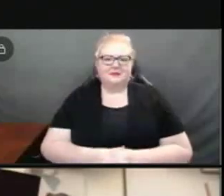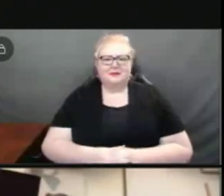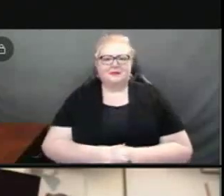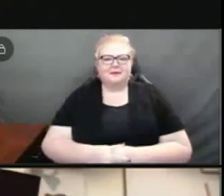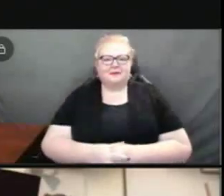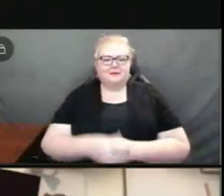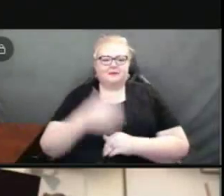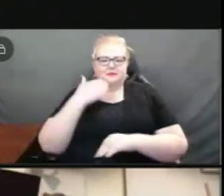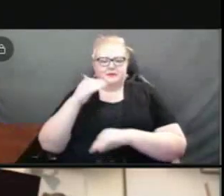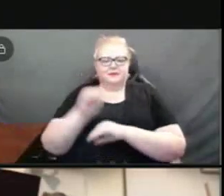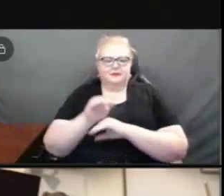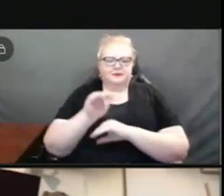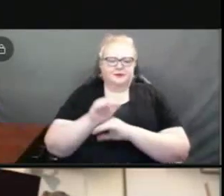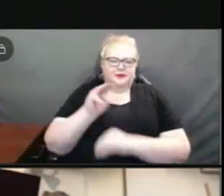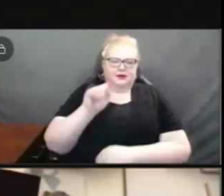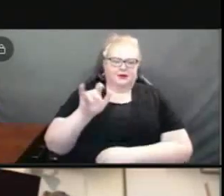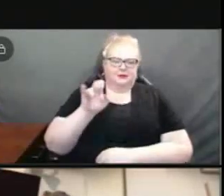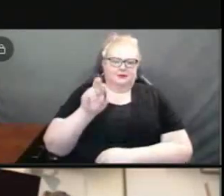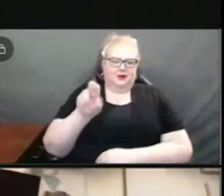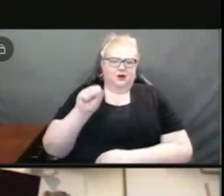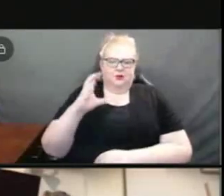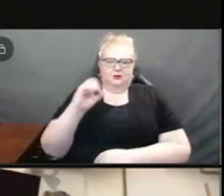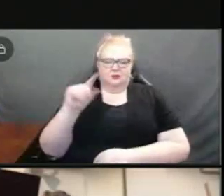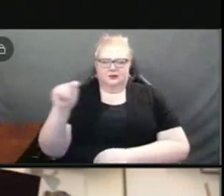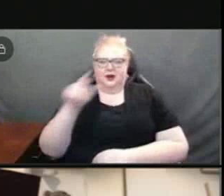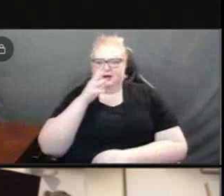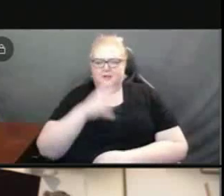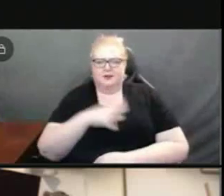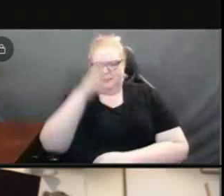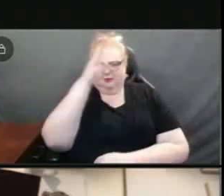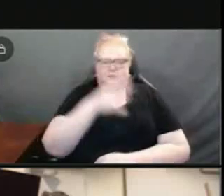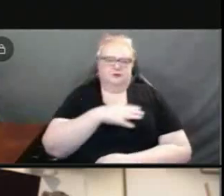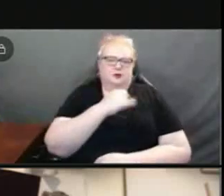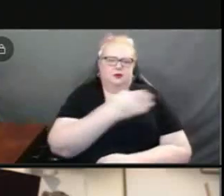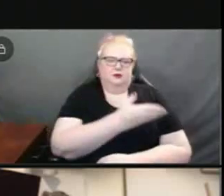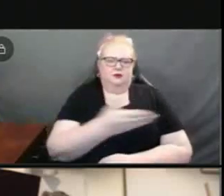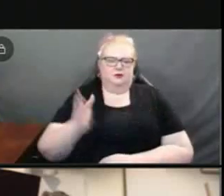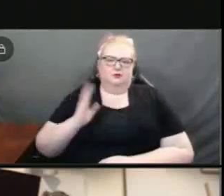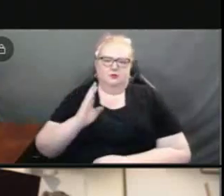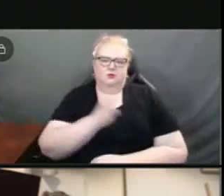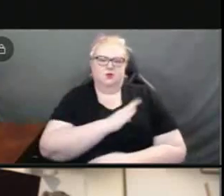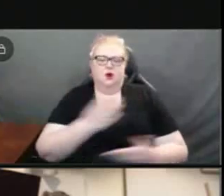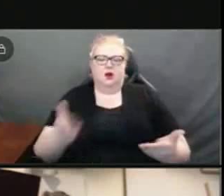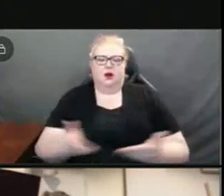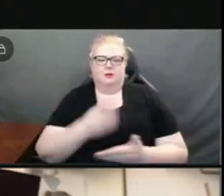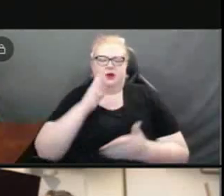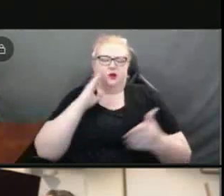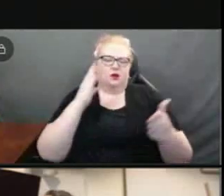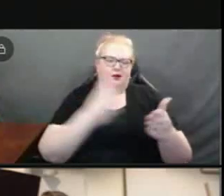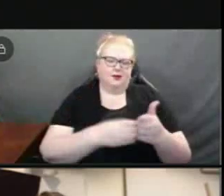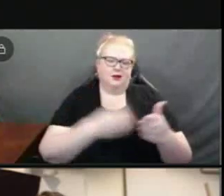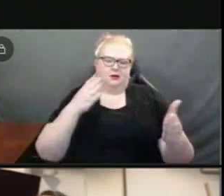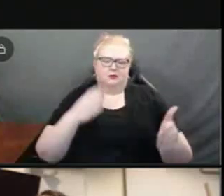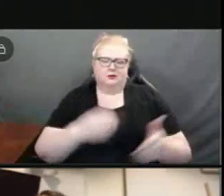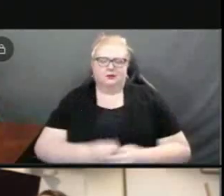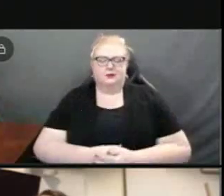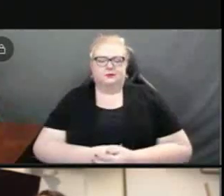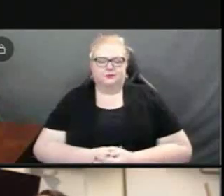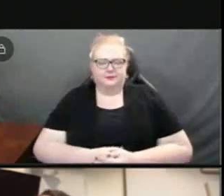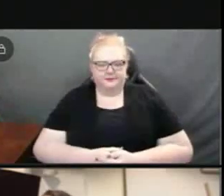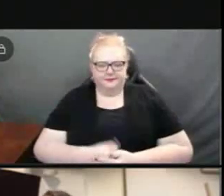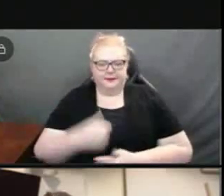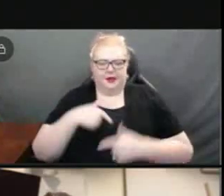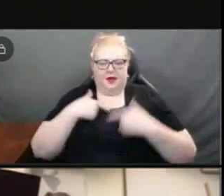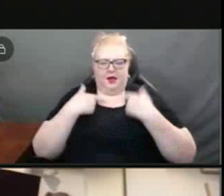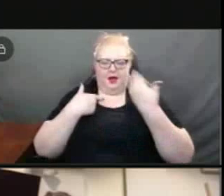Good evening, Mayor Scott, ladies and gentlemen of the board. I'm here to speak against it. I've lived